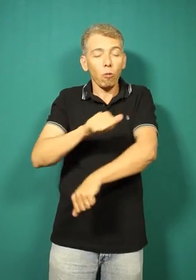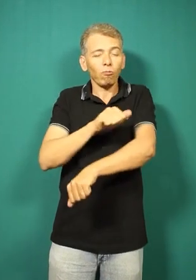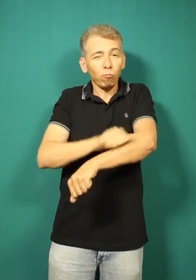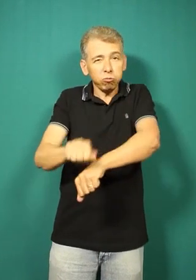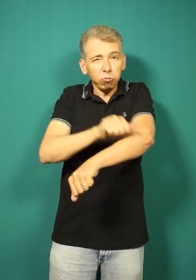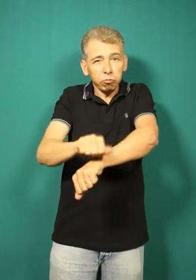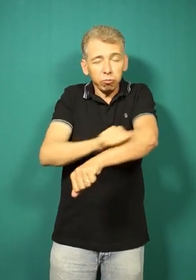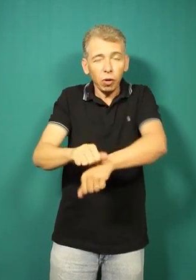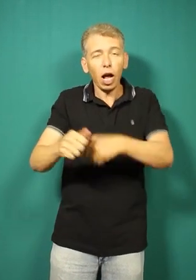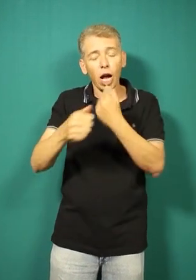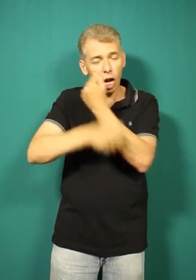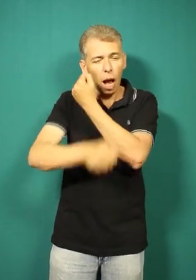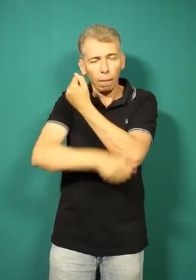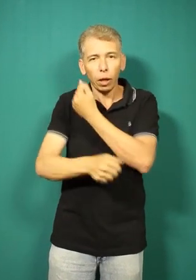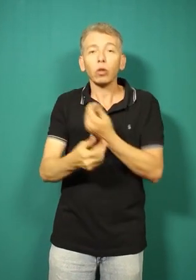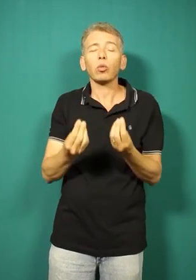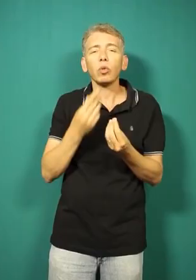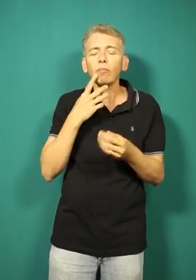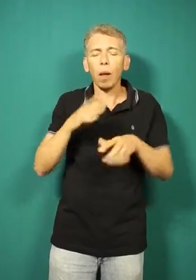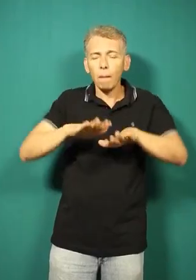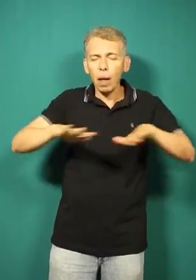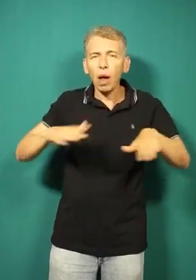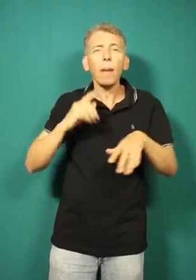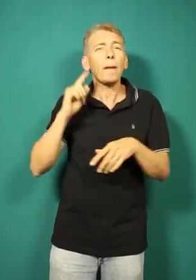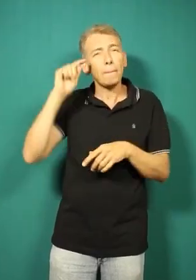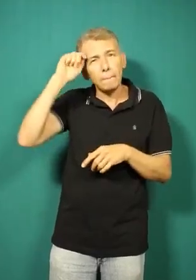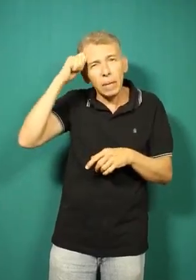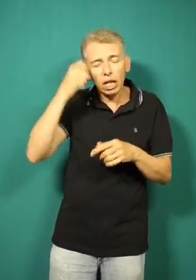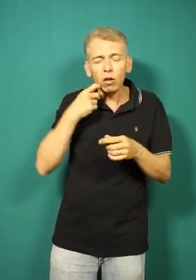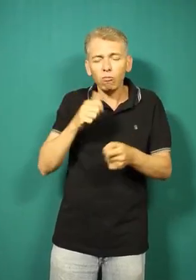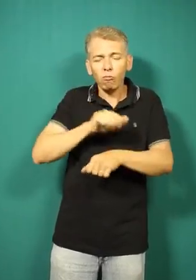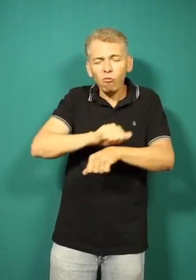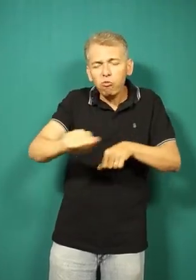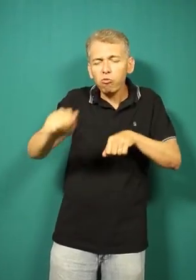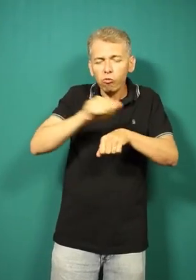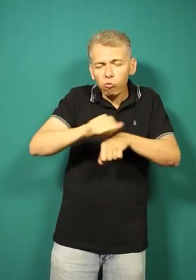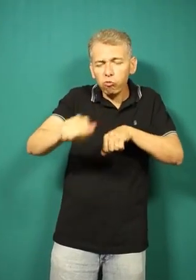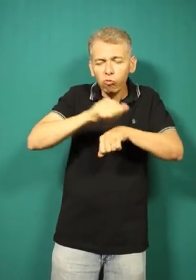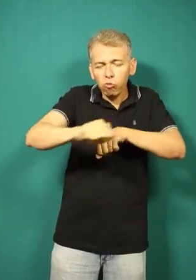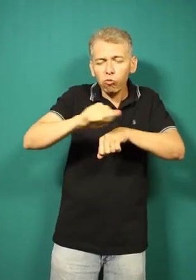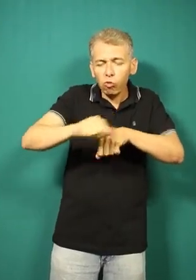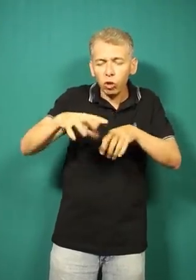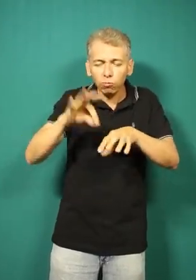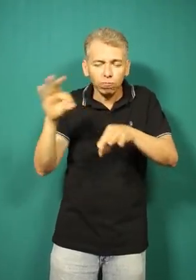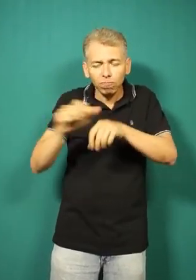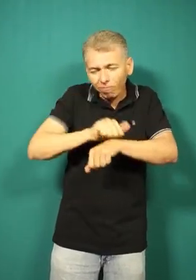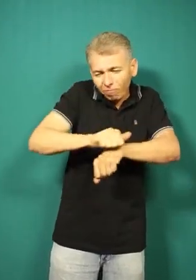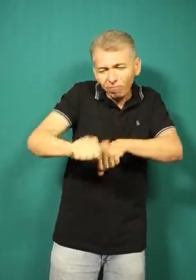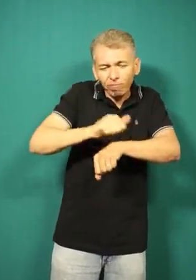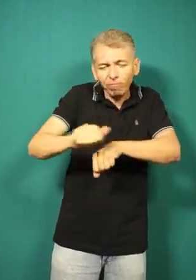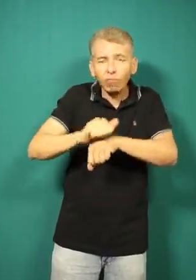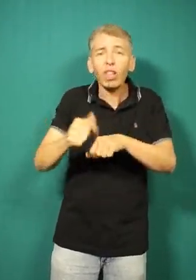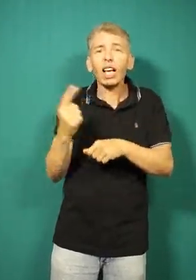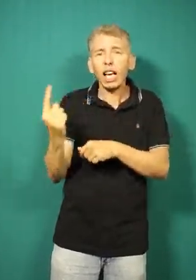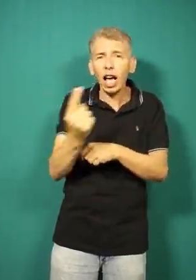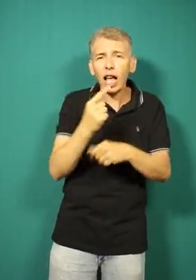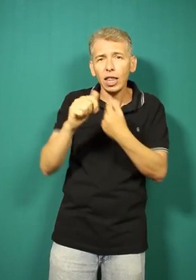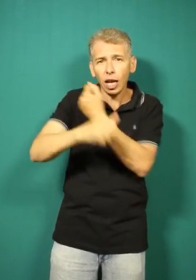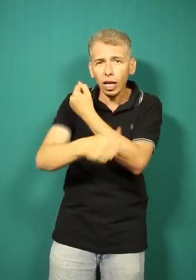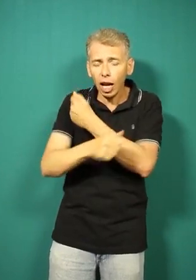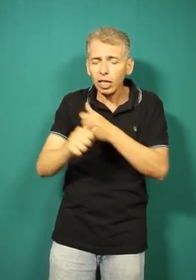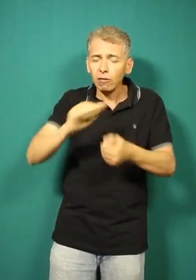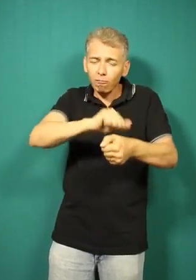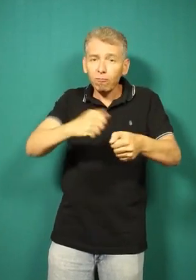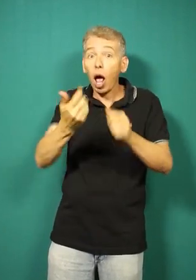The black outer layer and winter buds are removed from the bark. Each bark is carefully scraped by